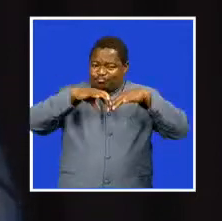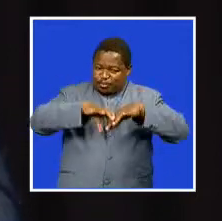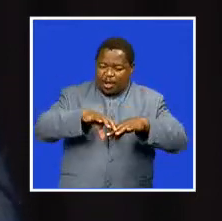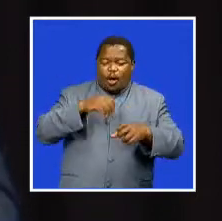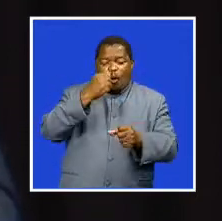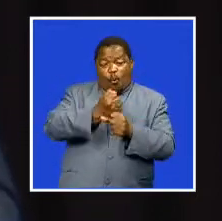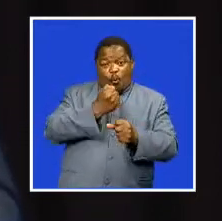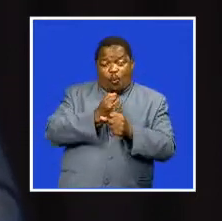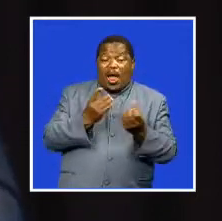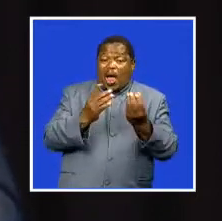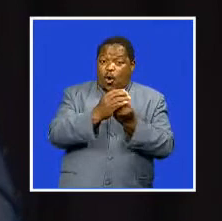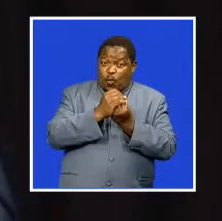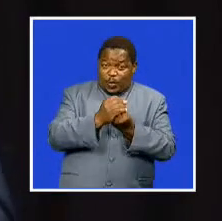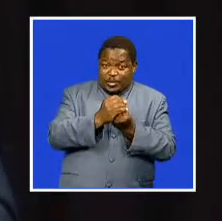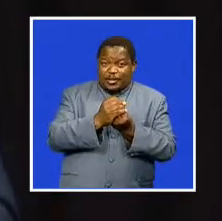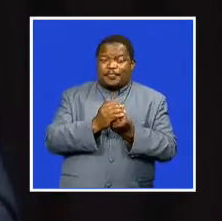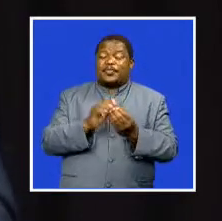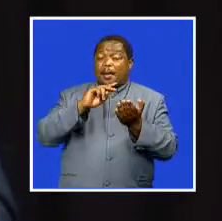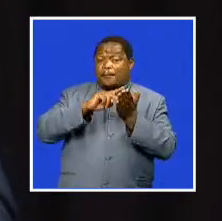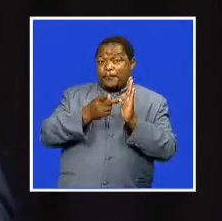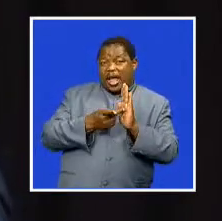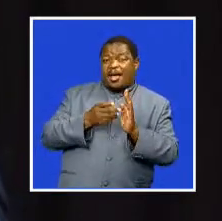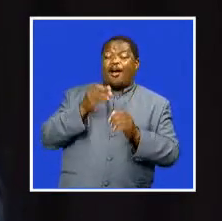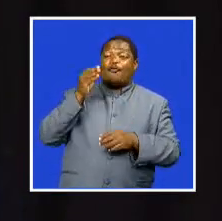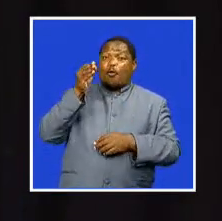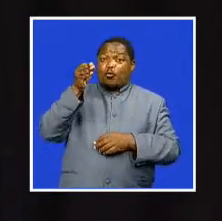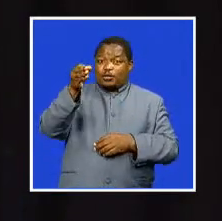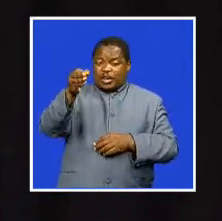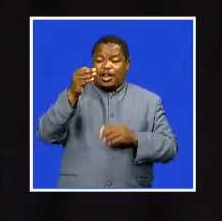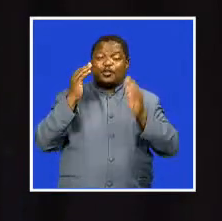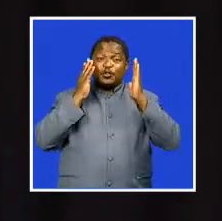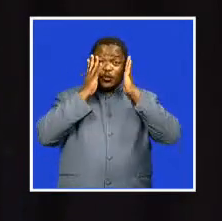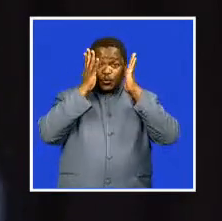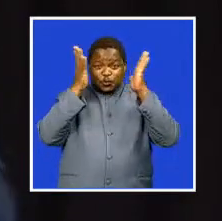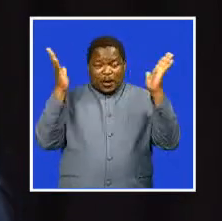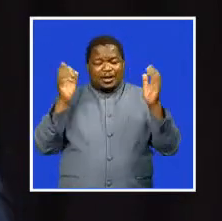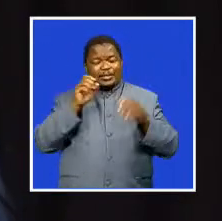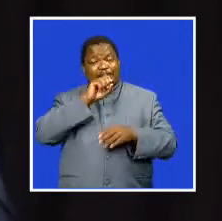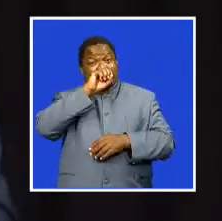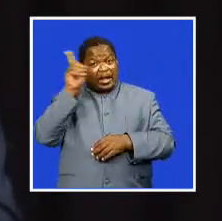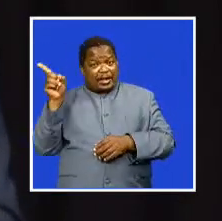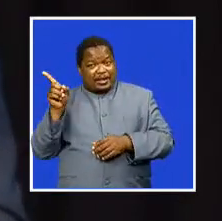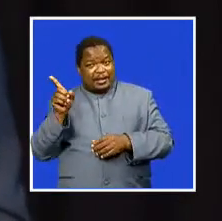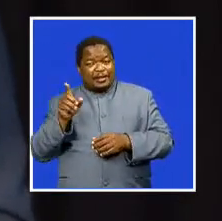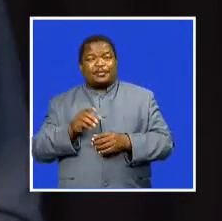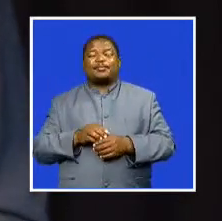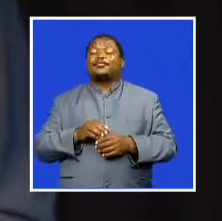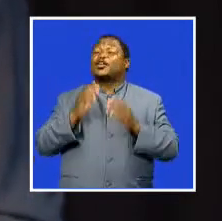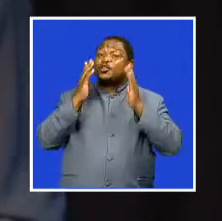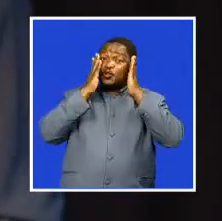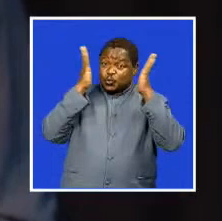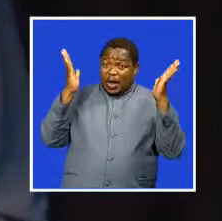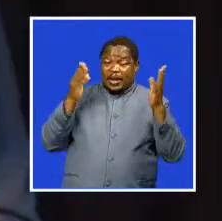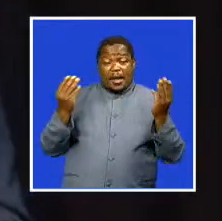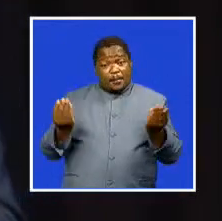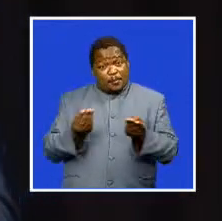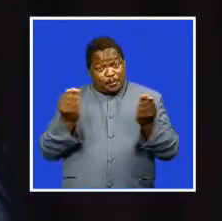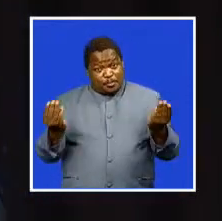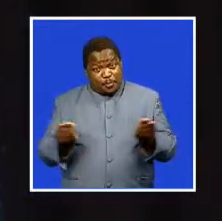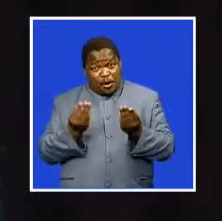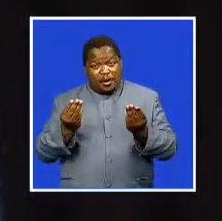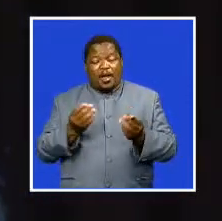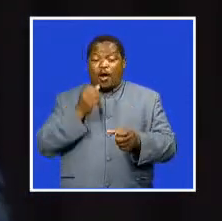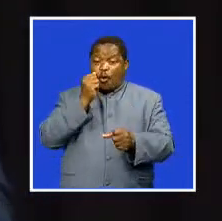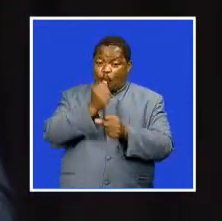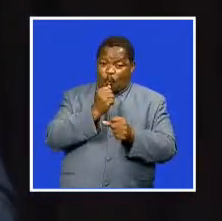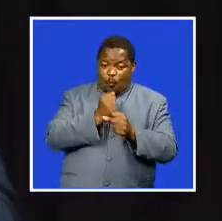creating a futuristic Eswatini, whose foundations are on collaboration.